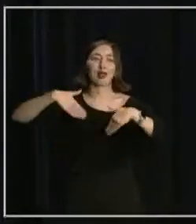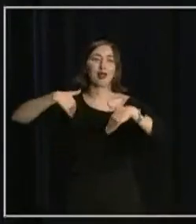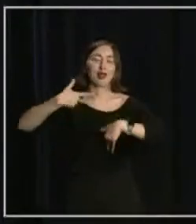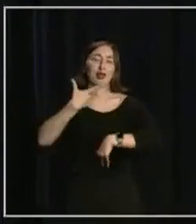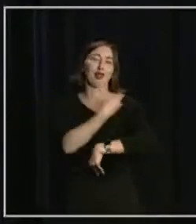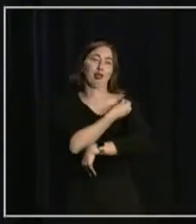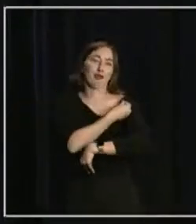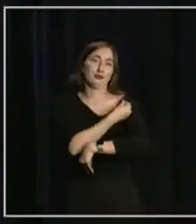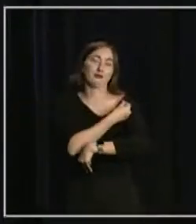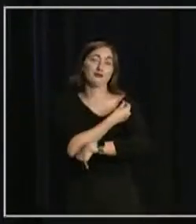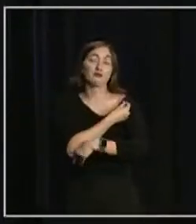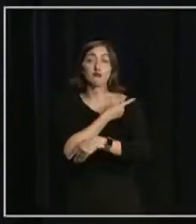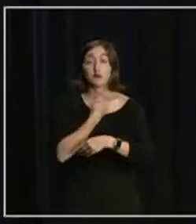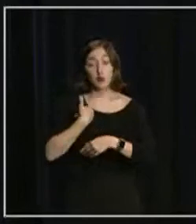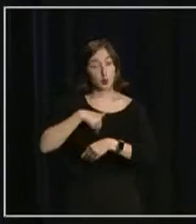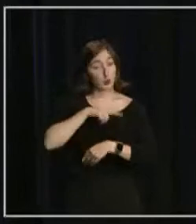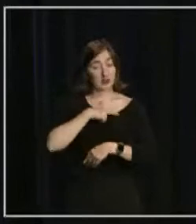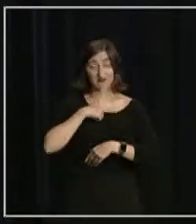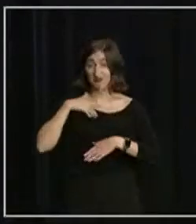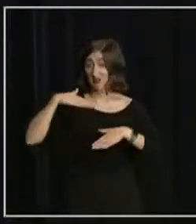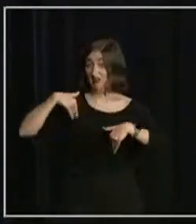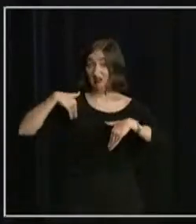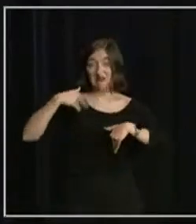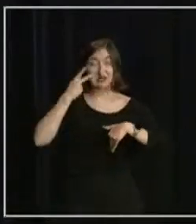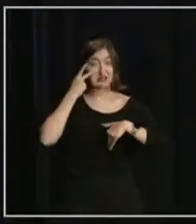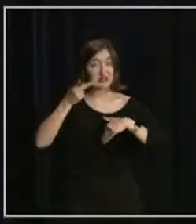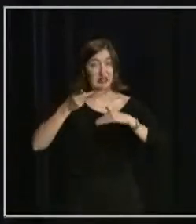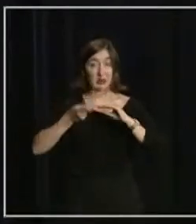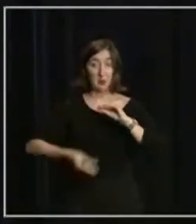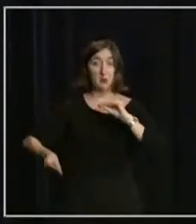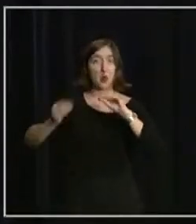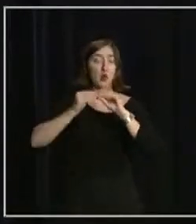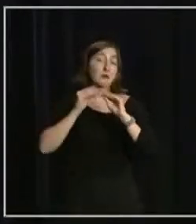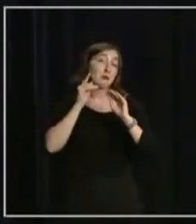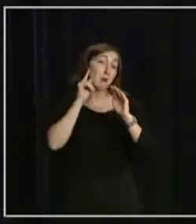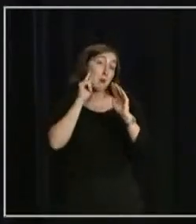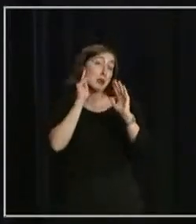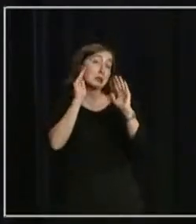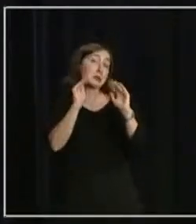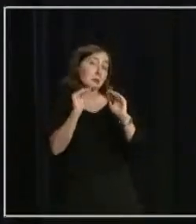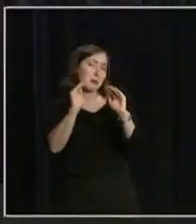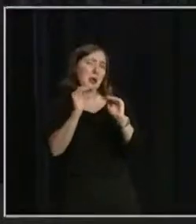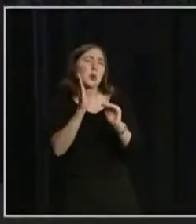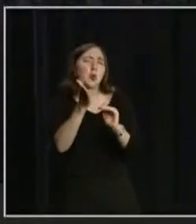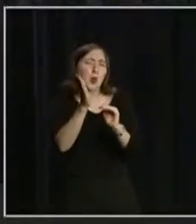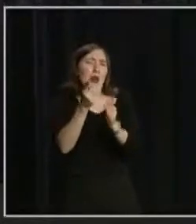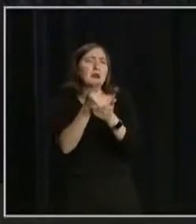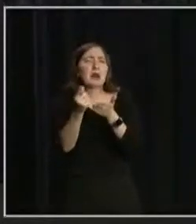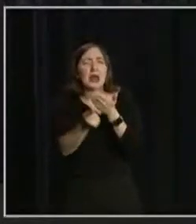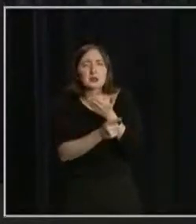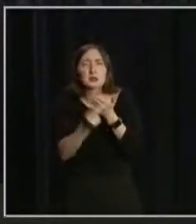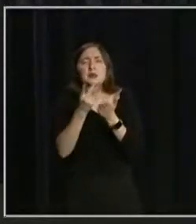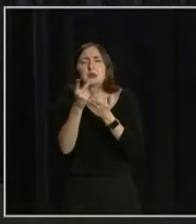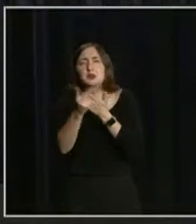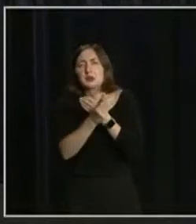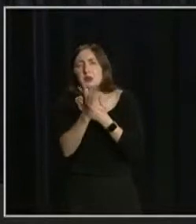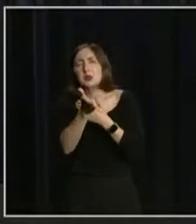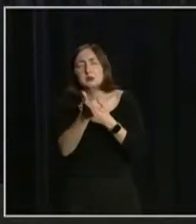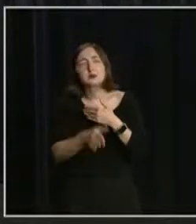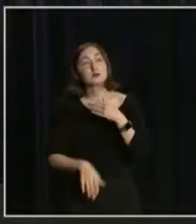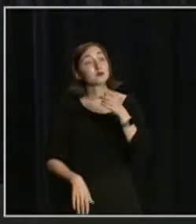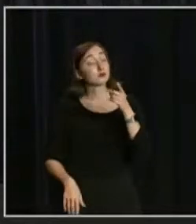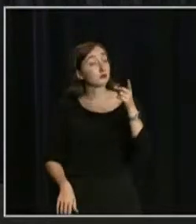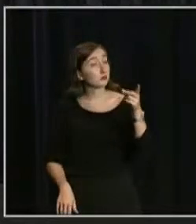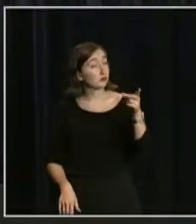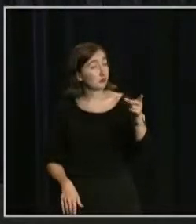seen increased foot traffic as of yet, but we expect that to happen over the course of the coming weeks. Judge Wolff, what was that you said about more money